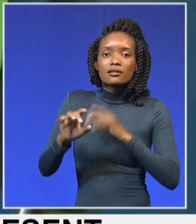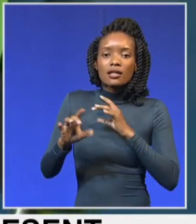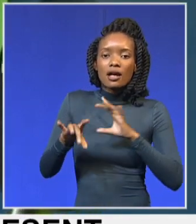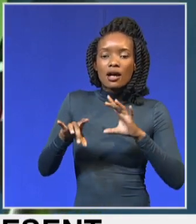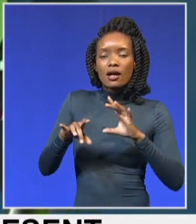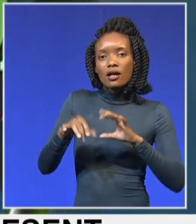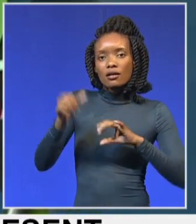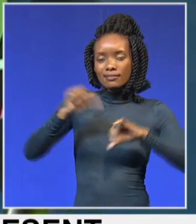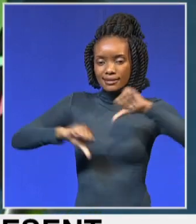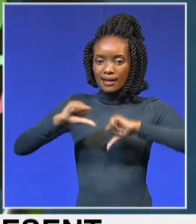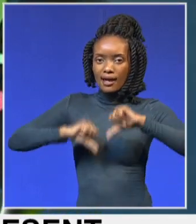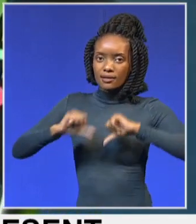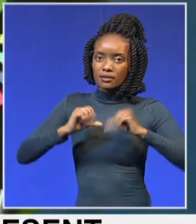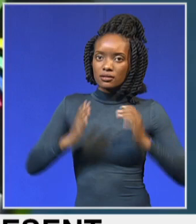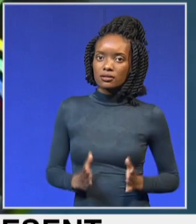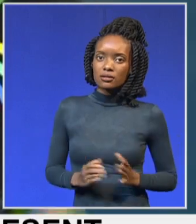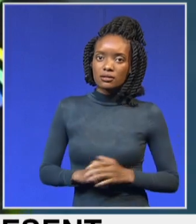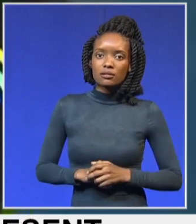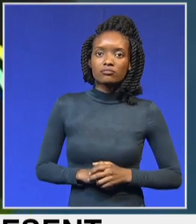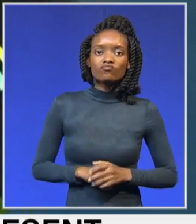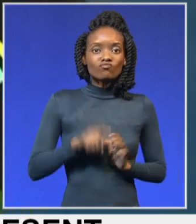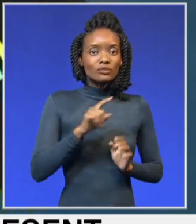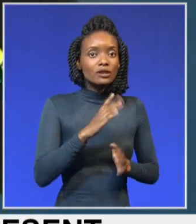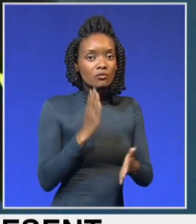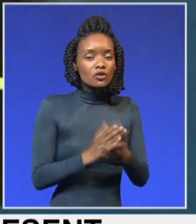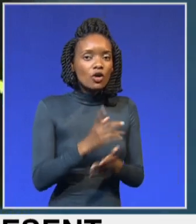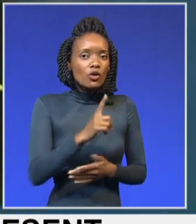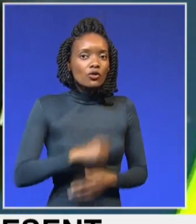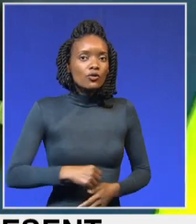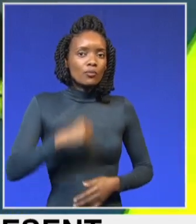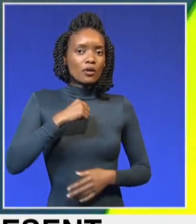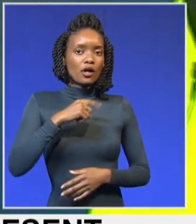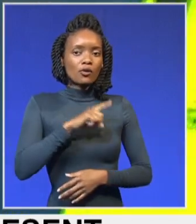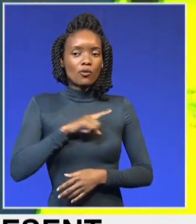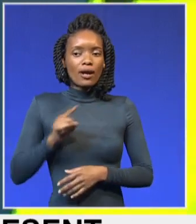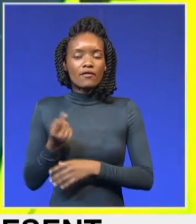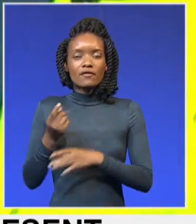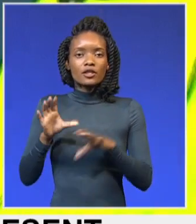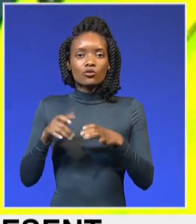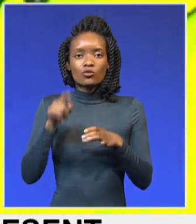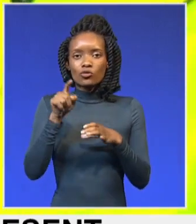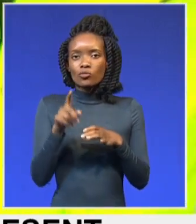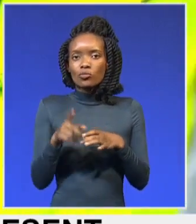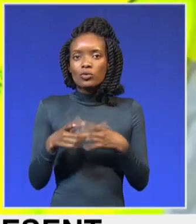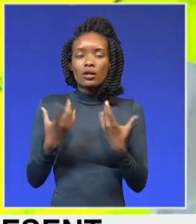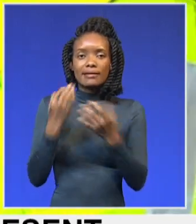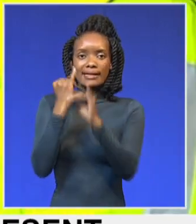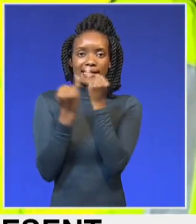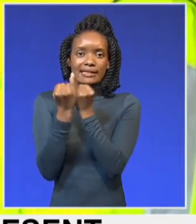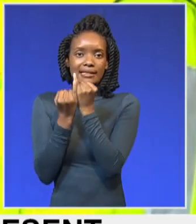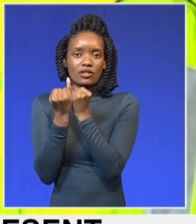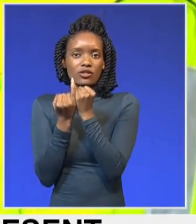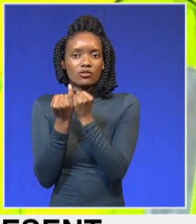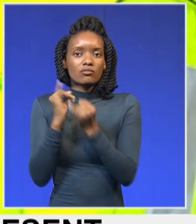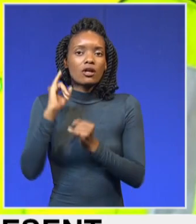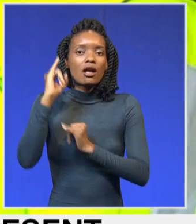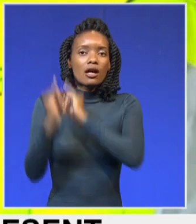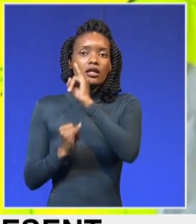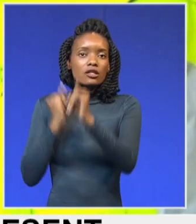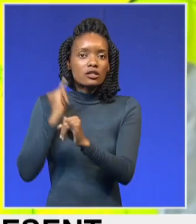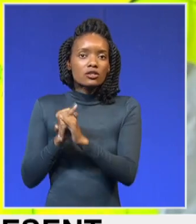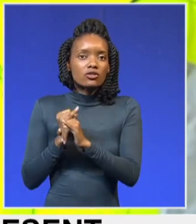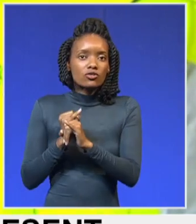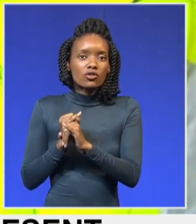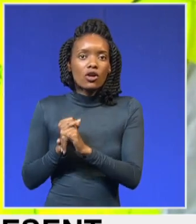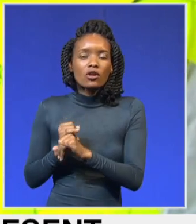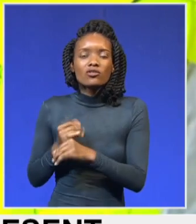not the first group to compete internationally. No, the first time we went to Uruguay,